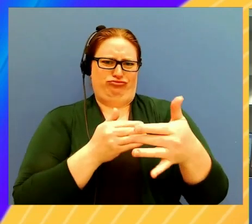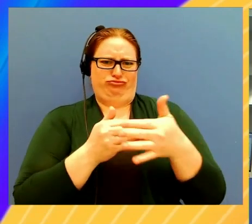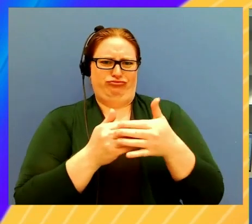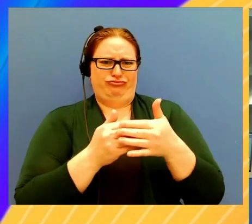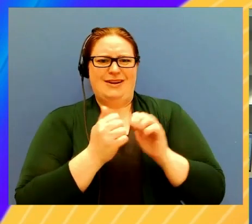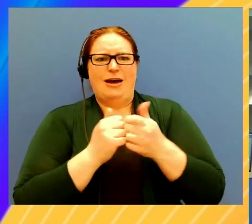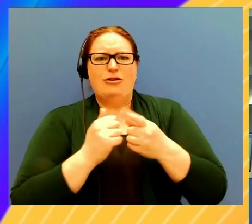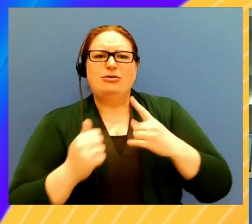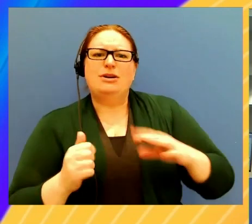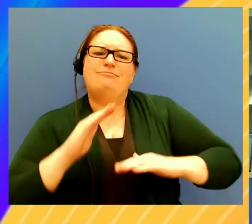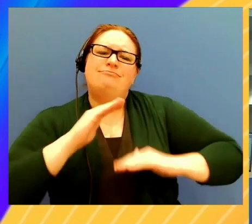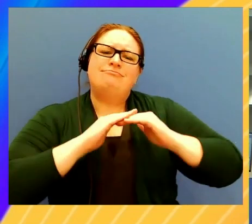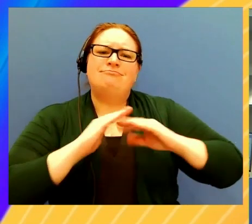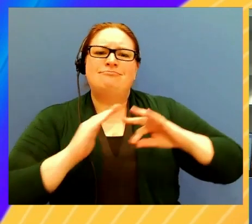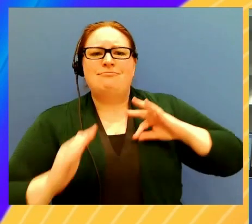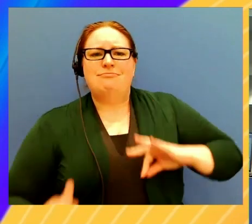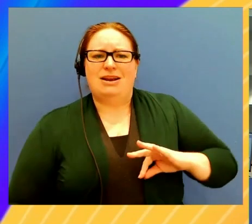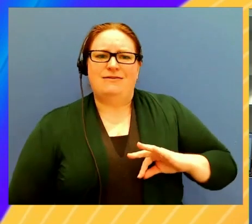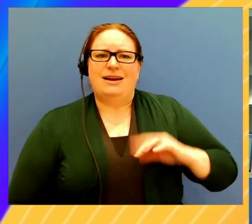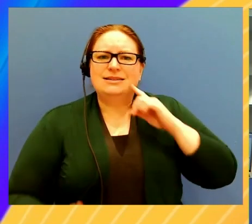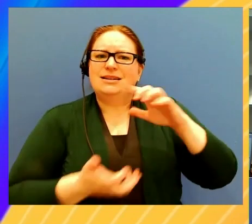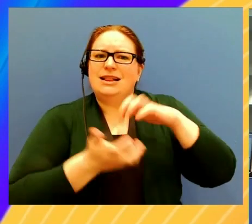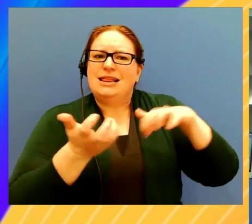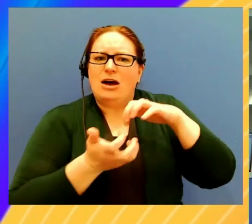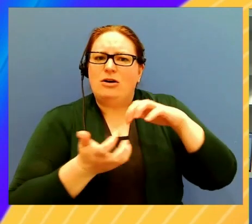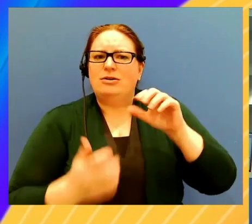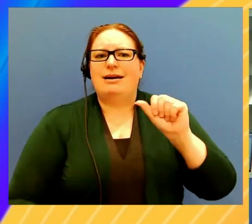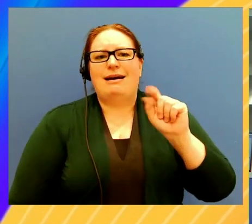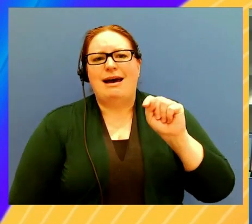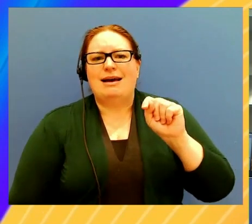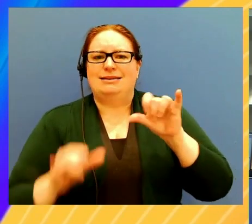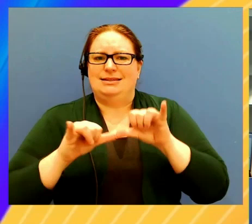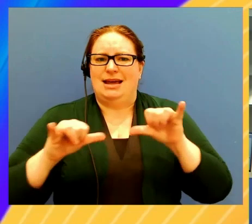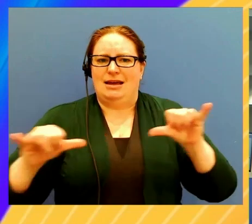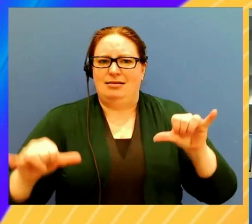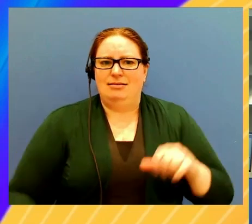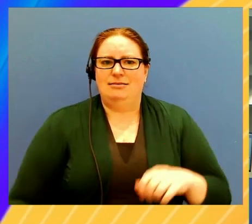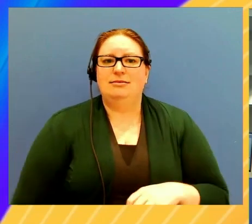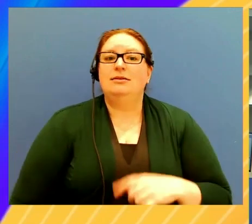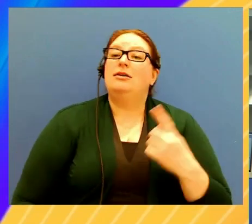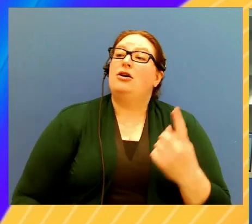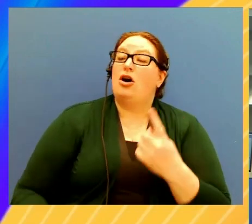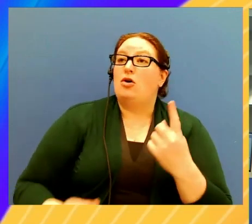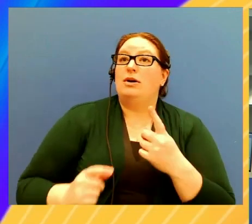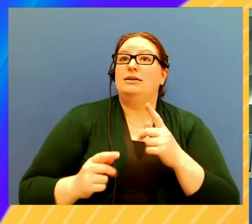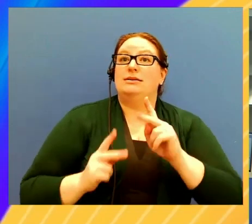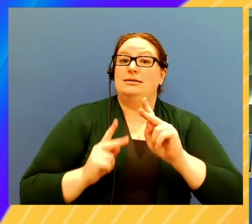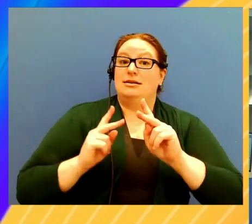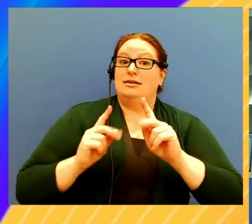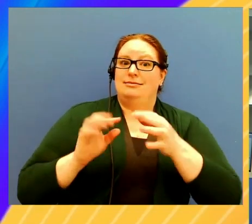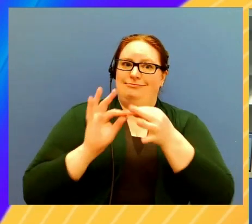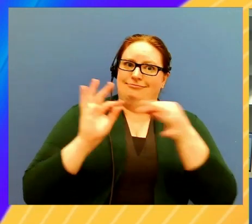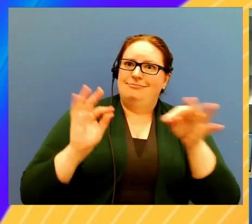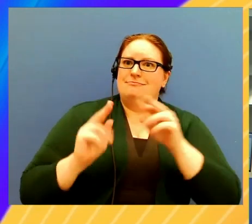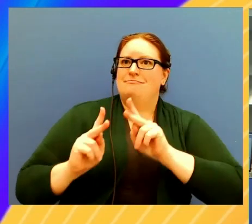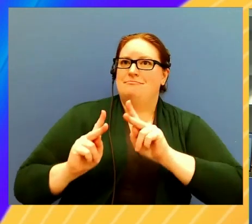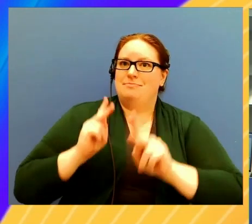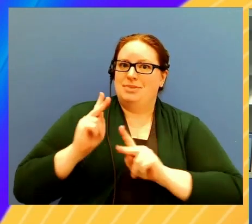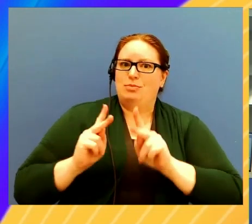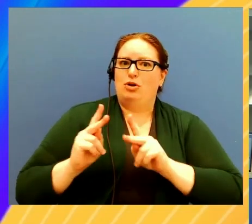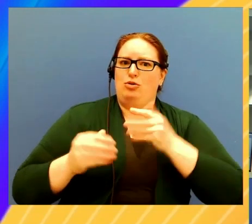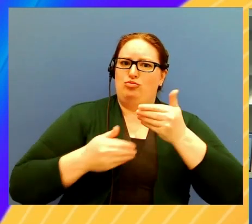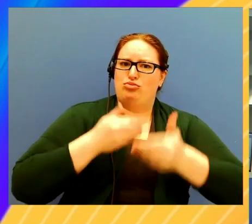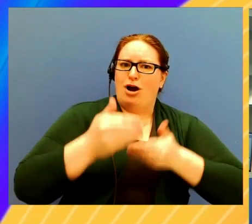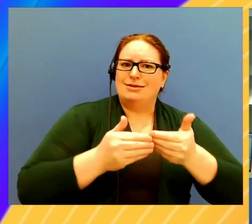benefits of cloud IT at scale. And there's always, the coined phrase, people, process, technology, and I'm always like, show